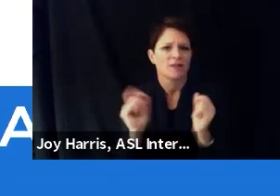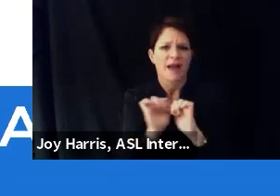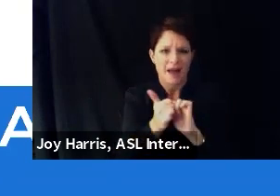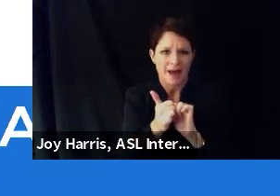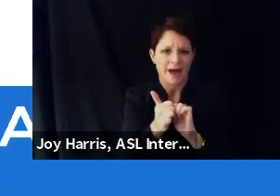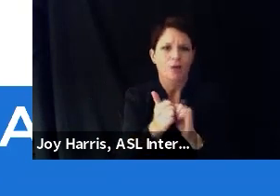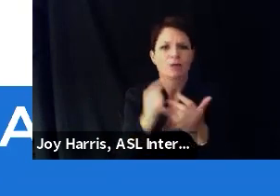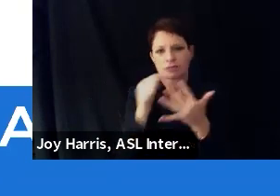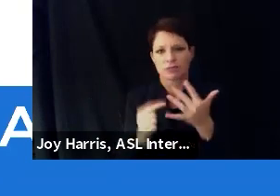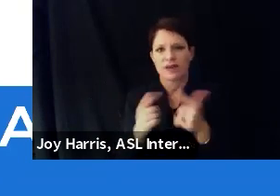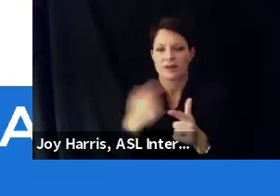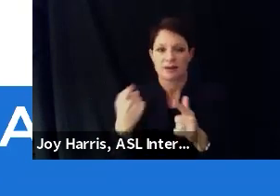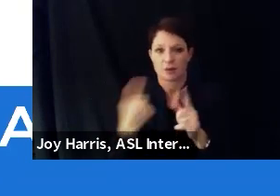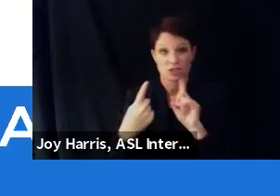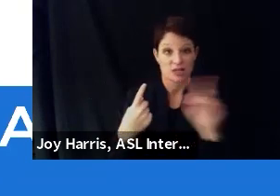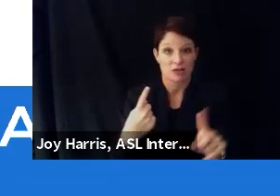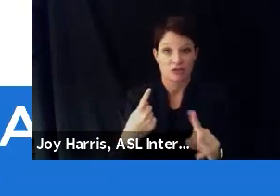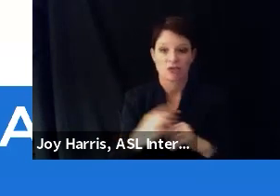then we'll take some questions.